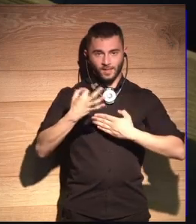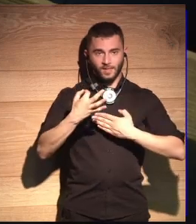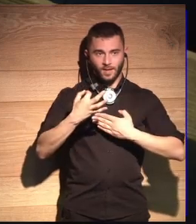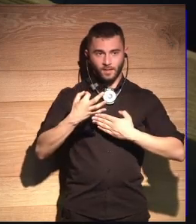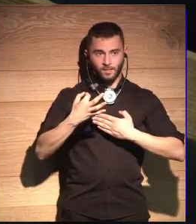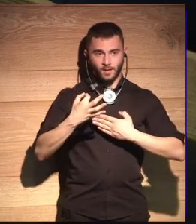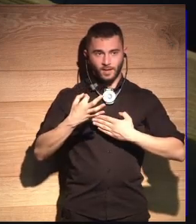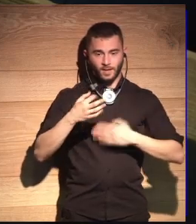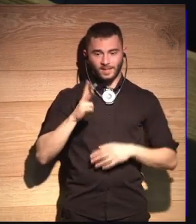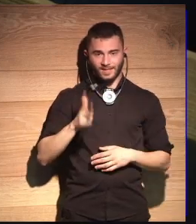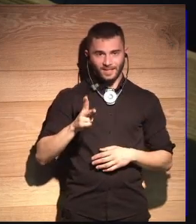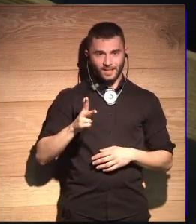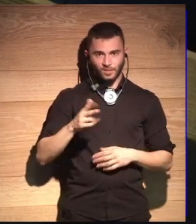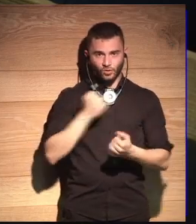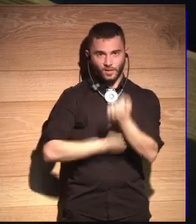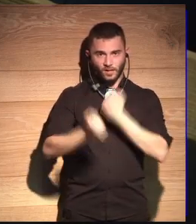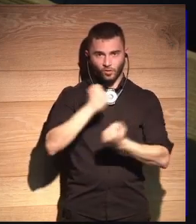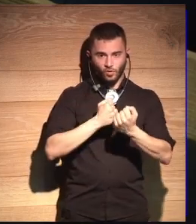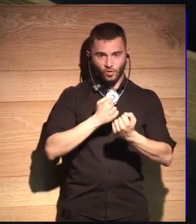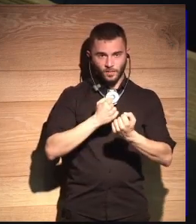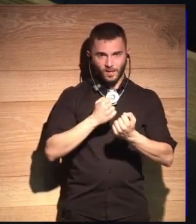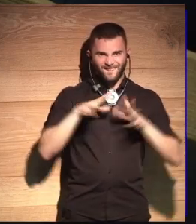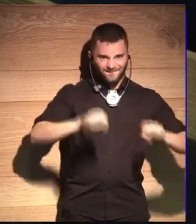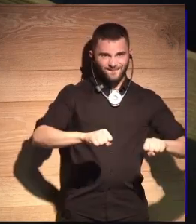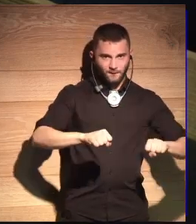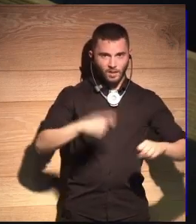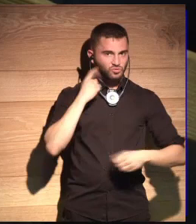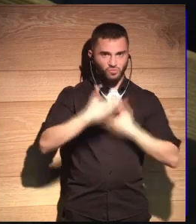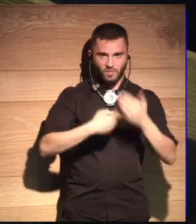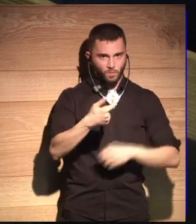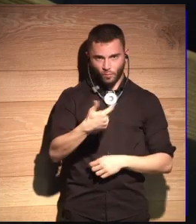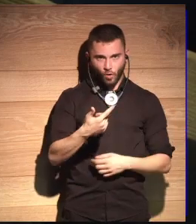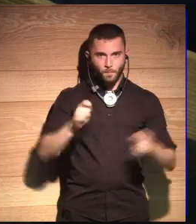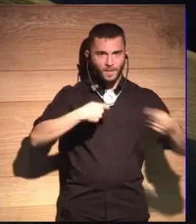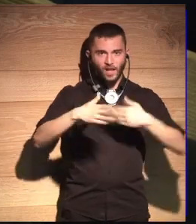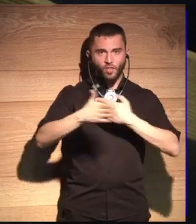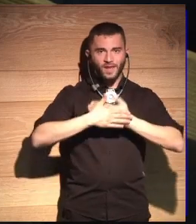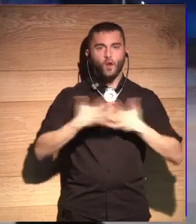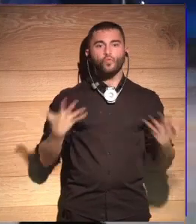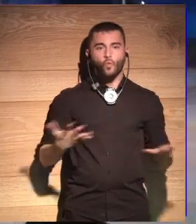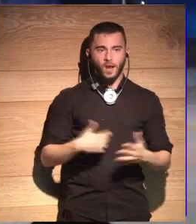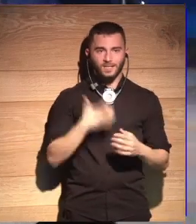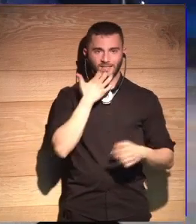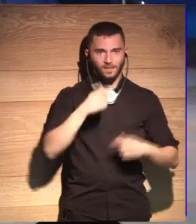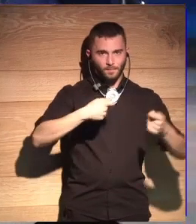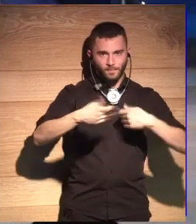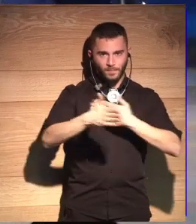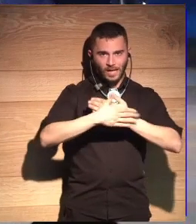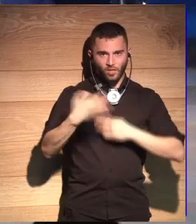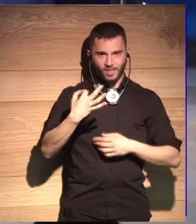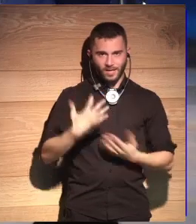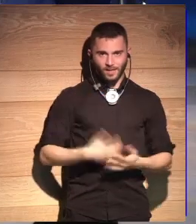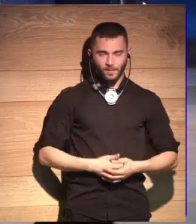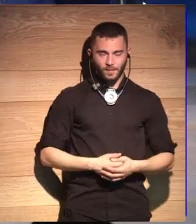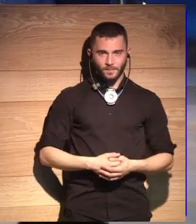calm down. If we had to close a market, if we have to impose something on economy, what would be the markets that we should